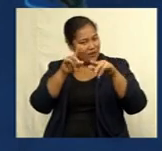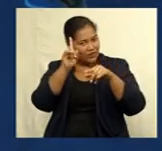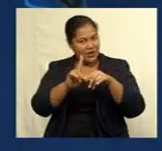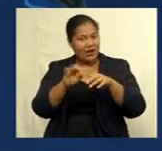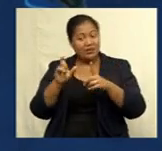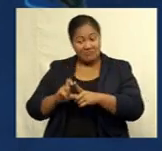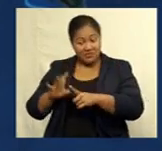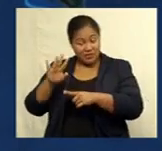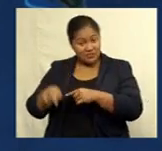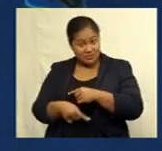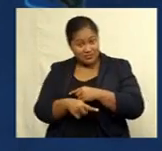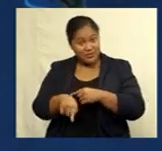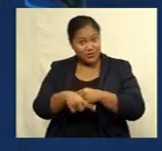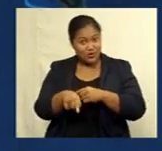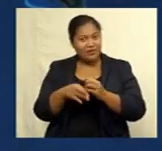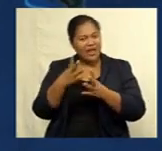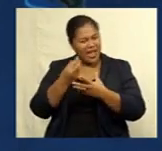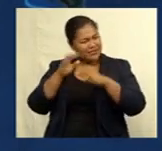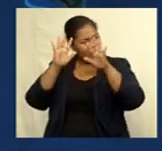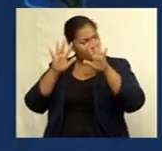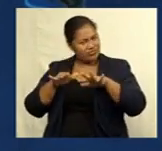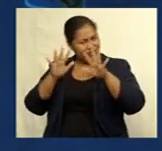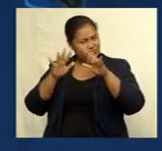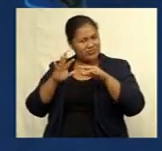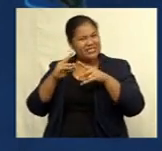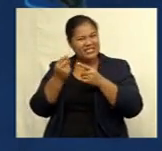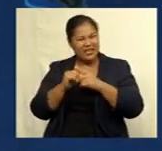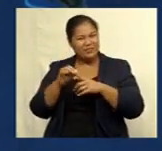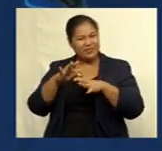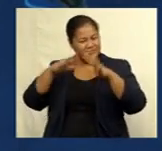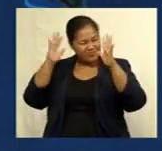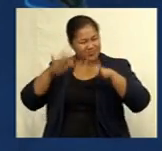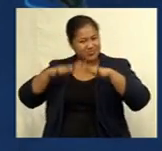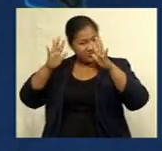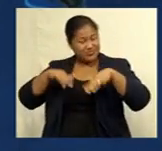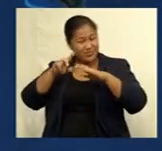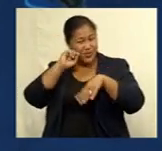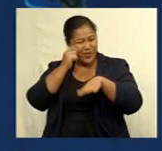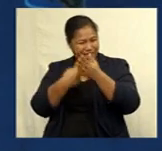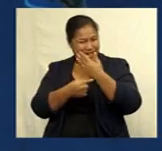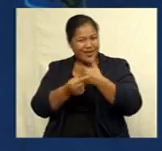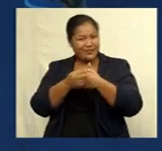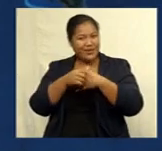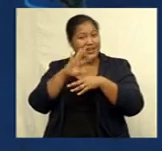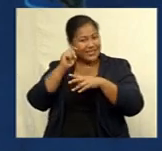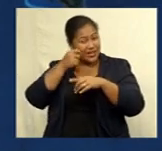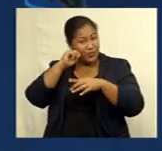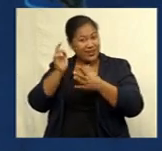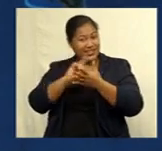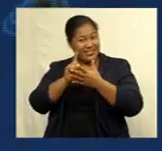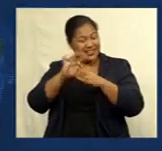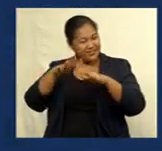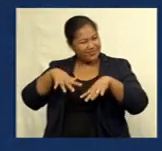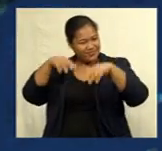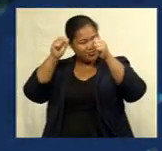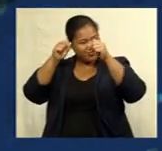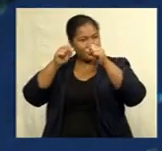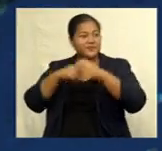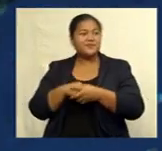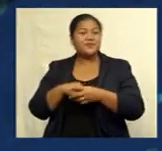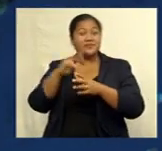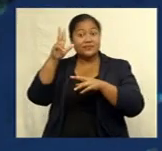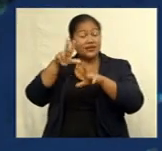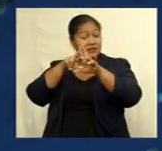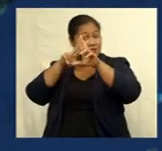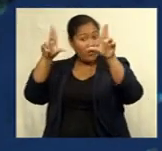from Pacific Harbour to Suva, occasional rain, isolated heavy falls expected, rain easing to showers later tonight. In the